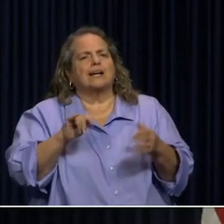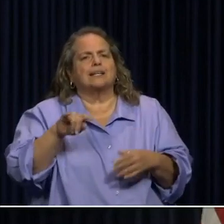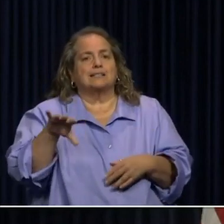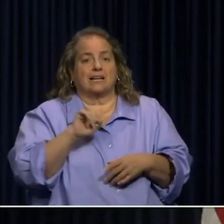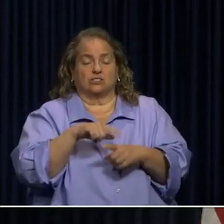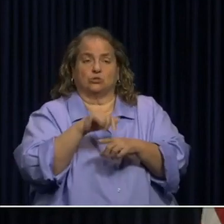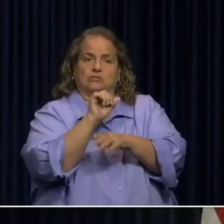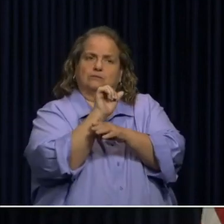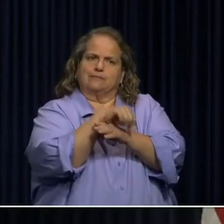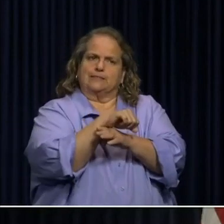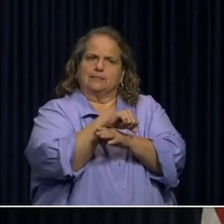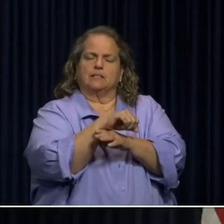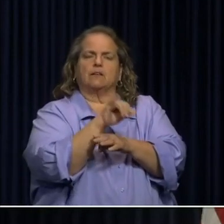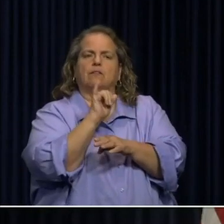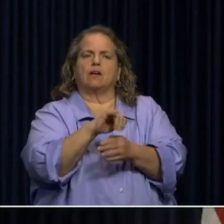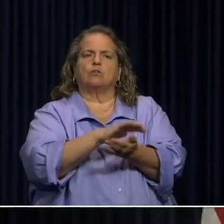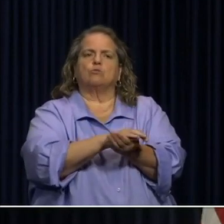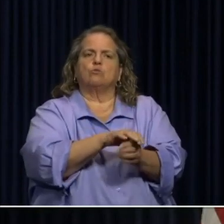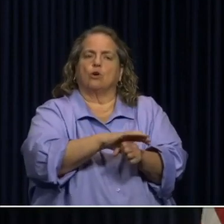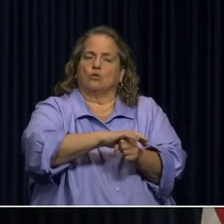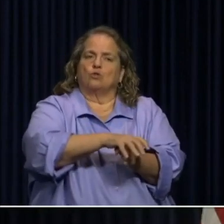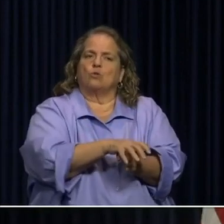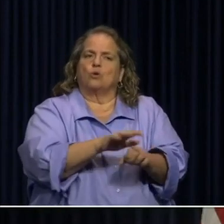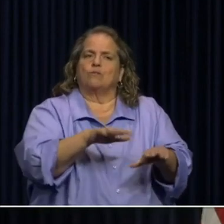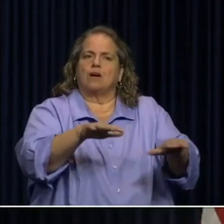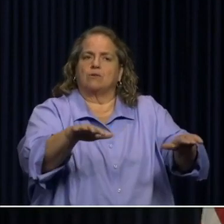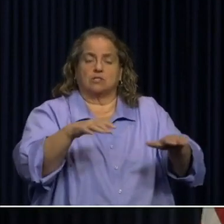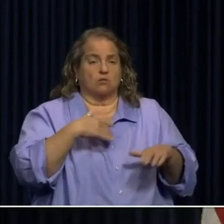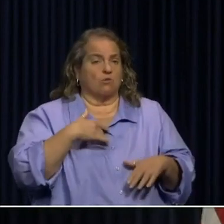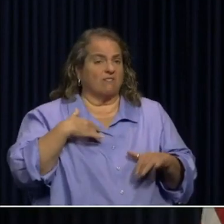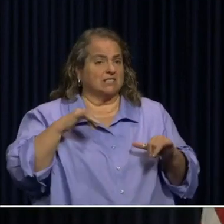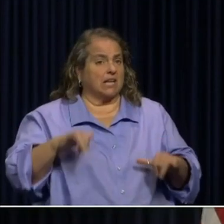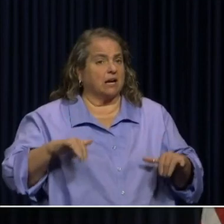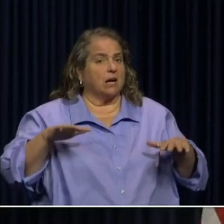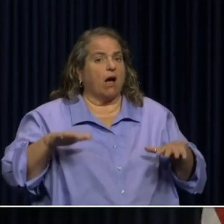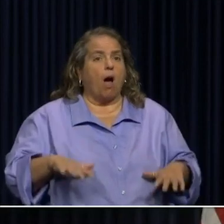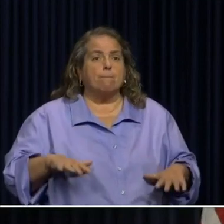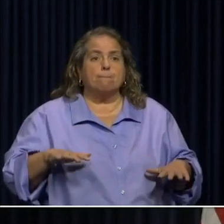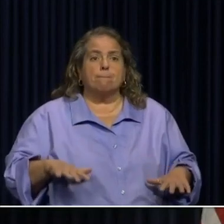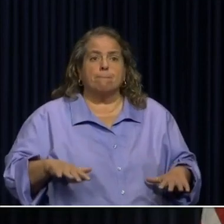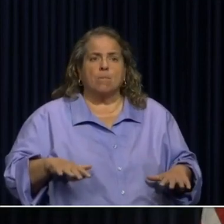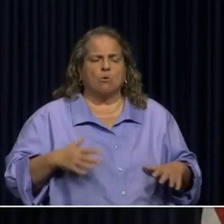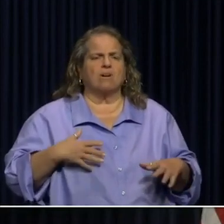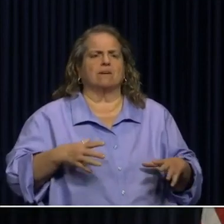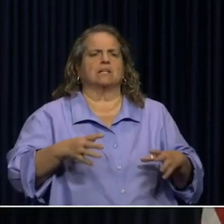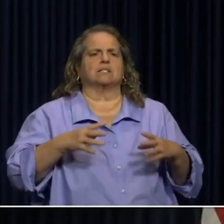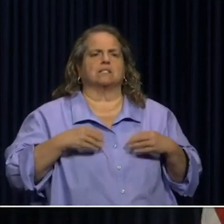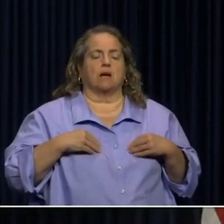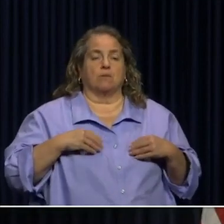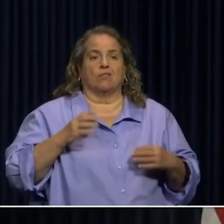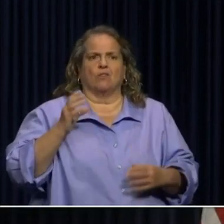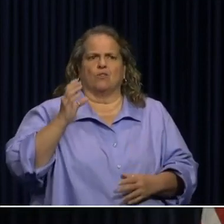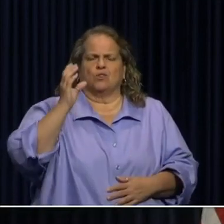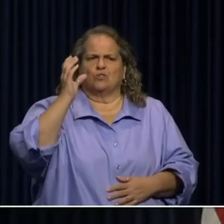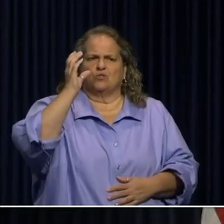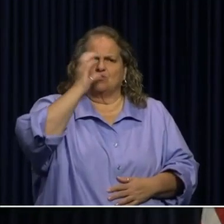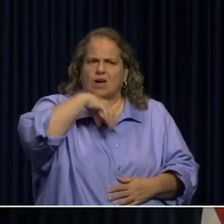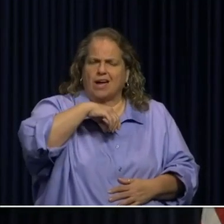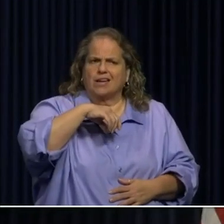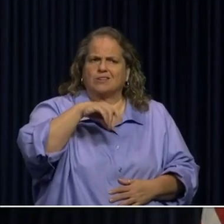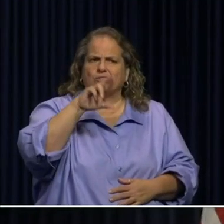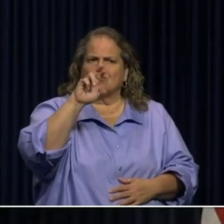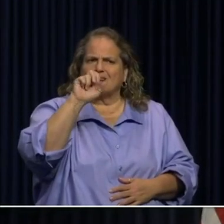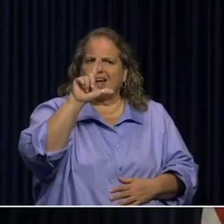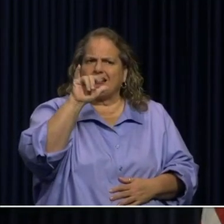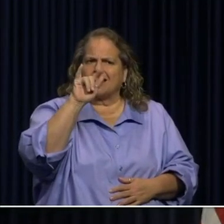coronavirus. We have remained calm. We have accepted the very strange reality that we